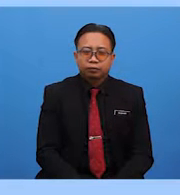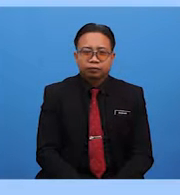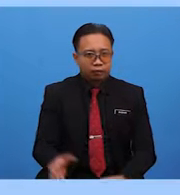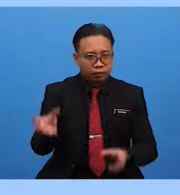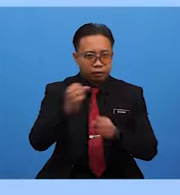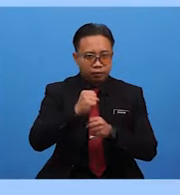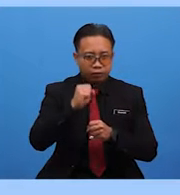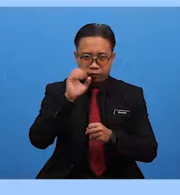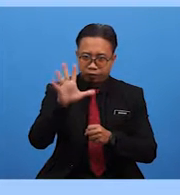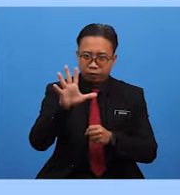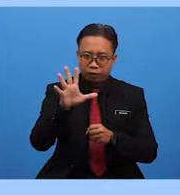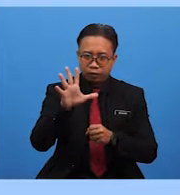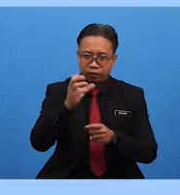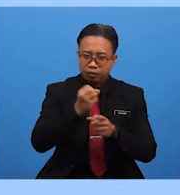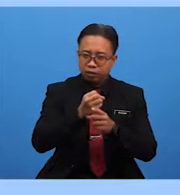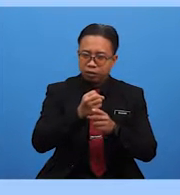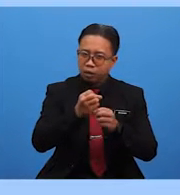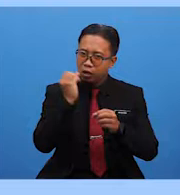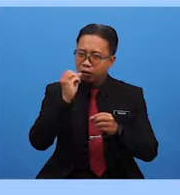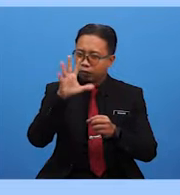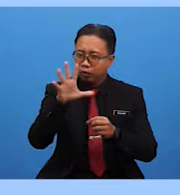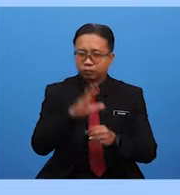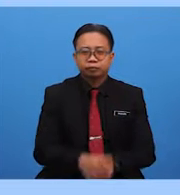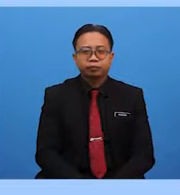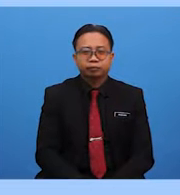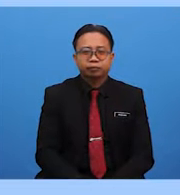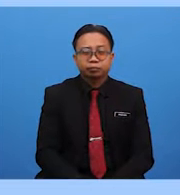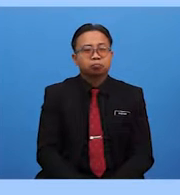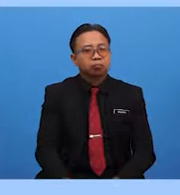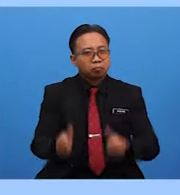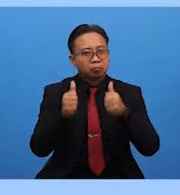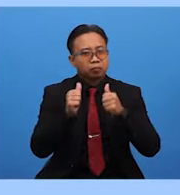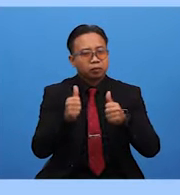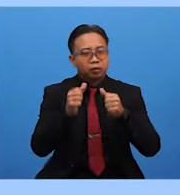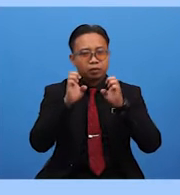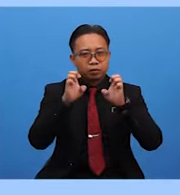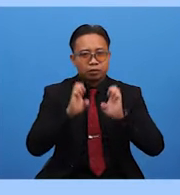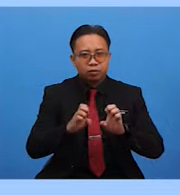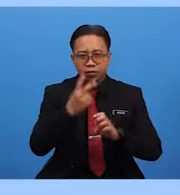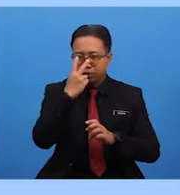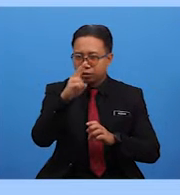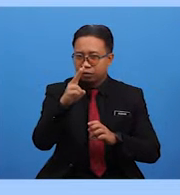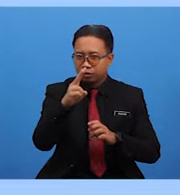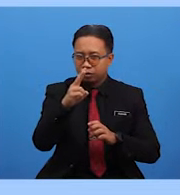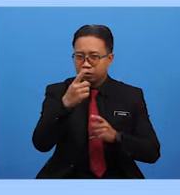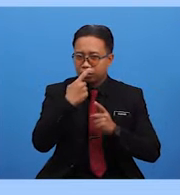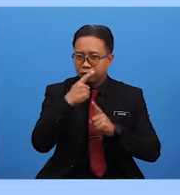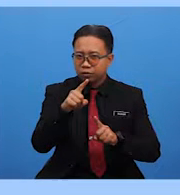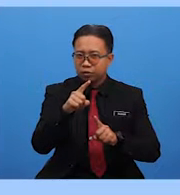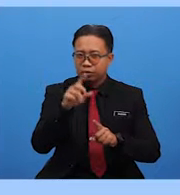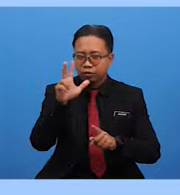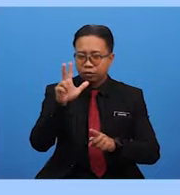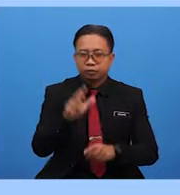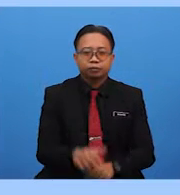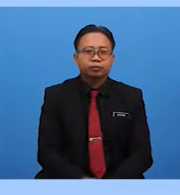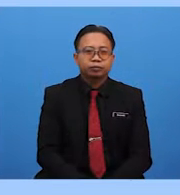Did you get 5 out of 5? You've done great in this exercise. Let's see if you can answer